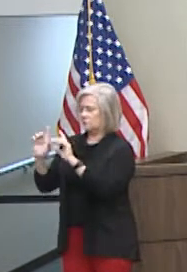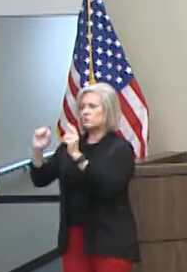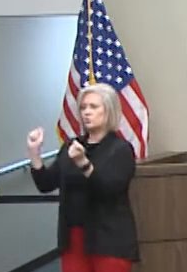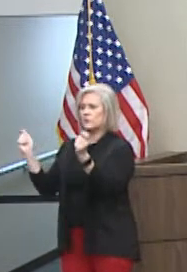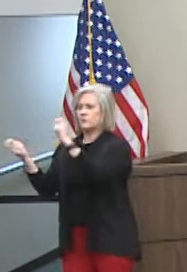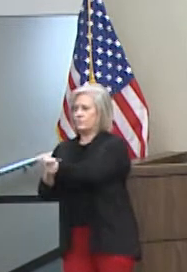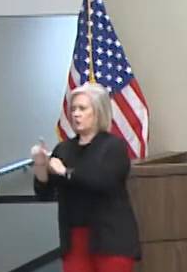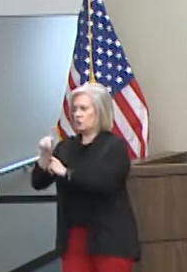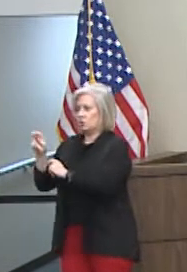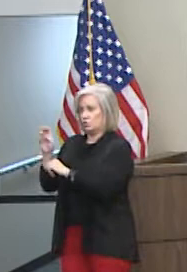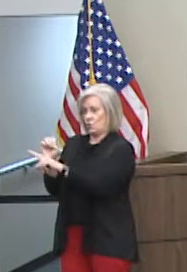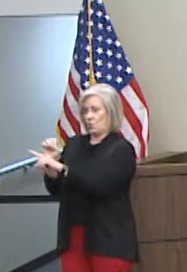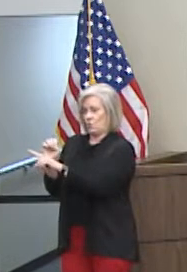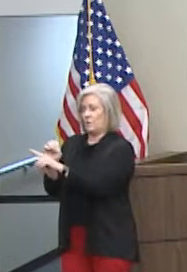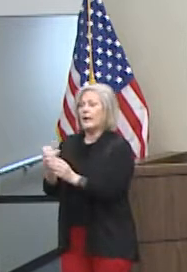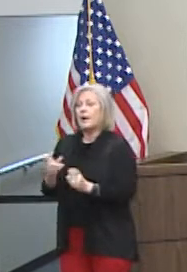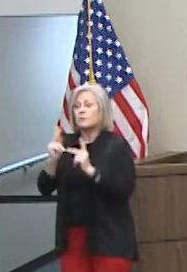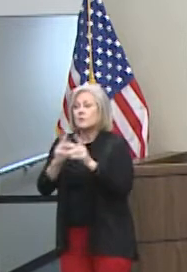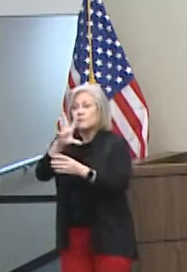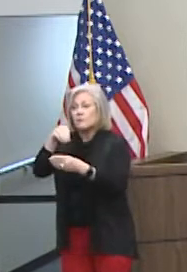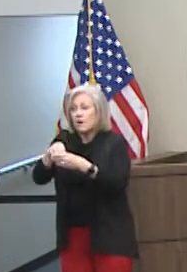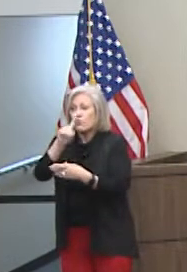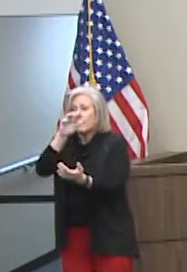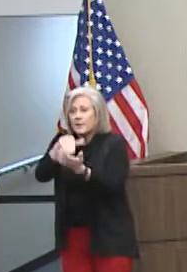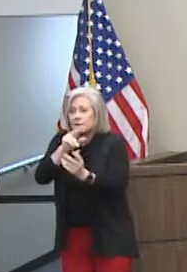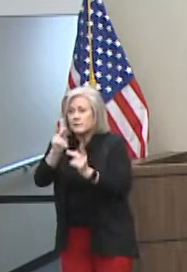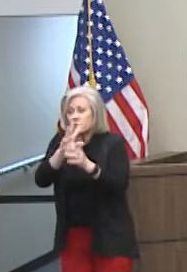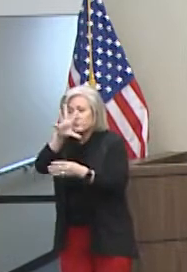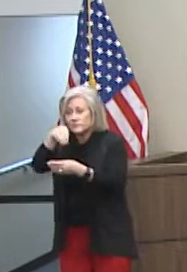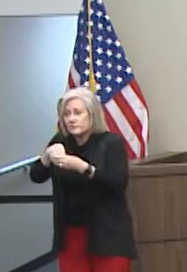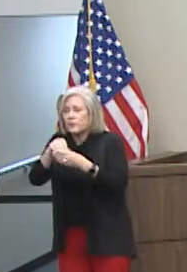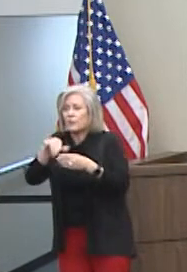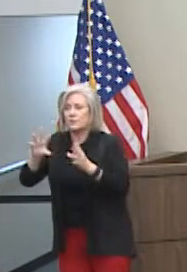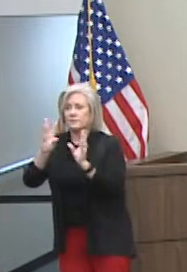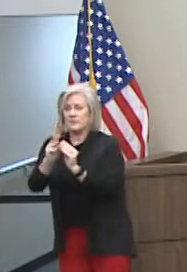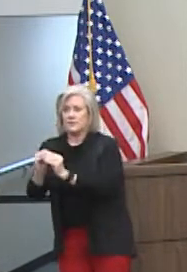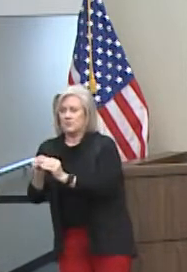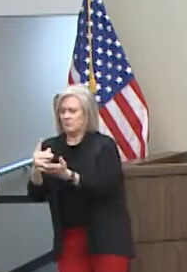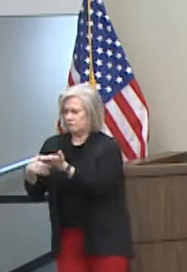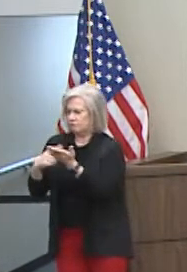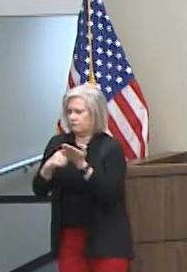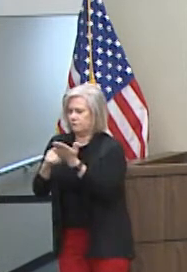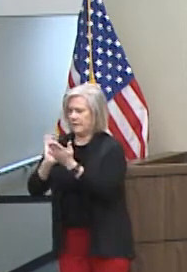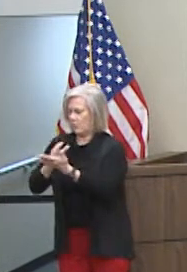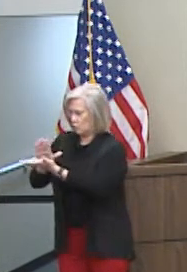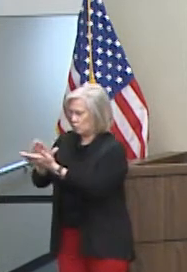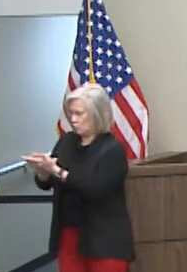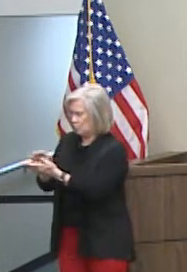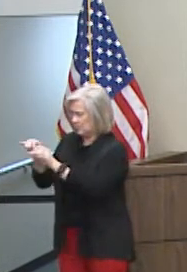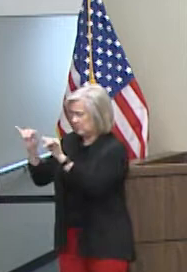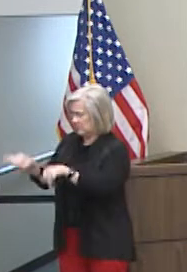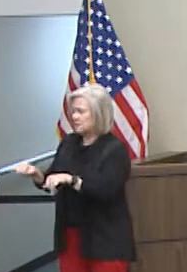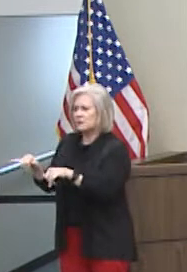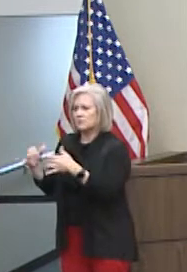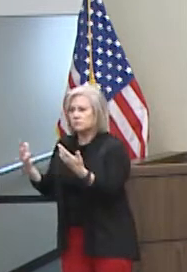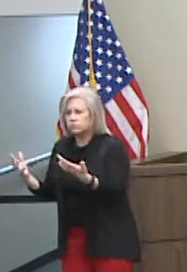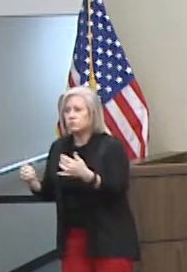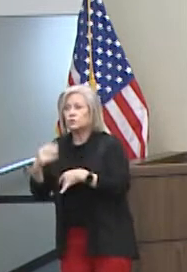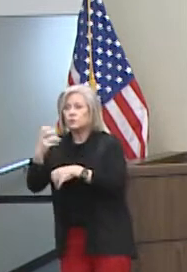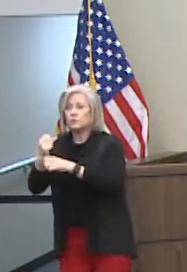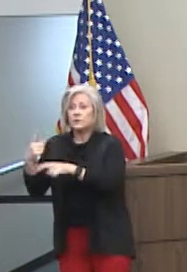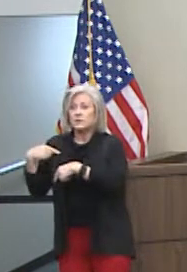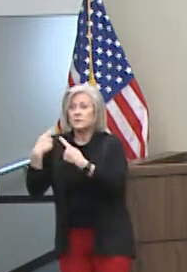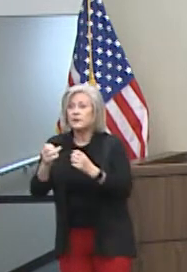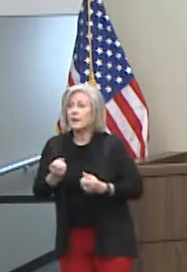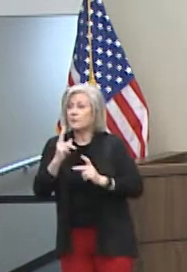More than 1,000 people participated in community meetings to discuss the future of our schools. And in just 2 years, the number of